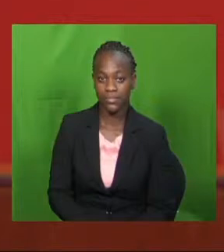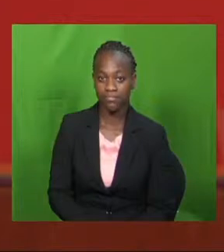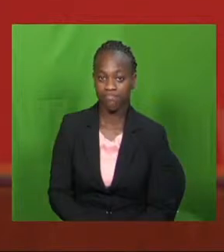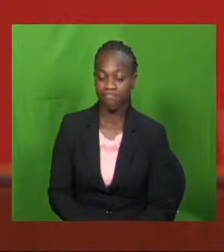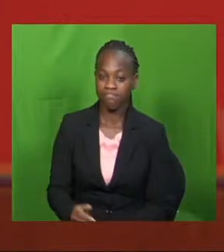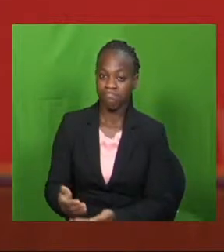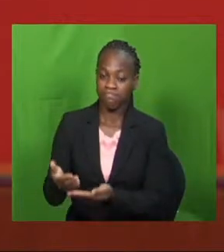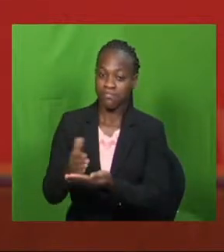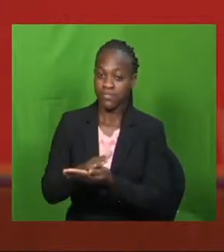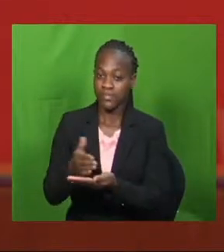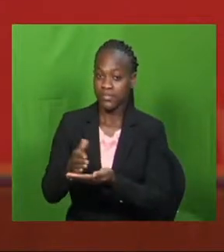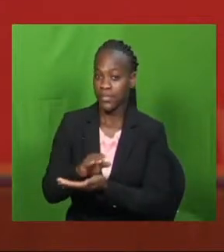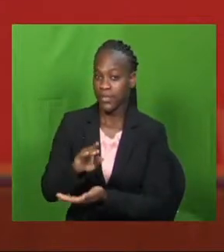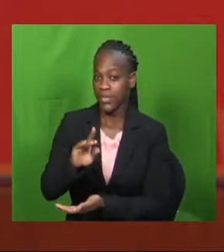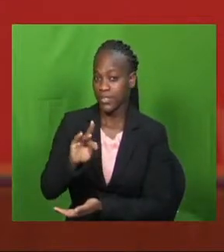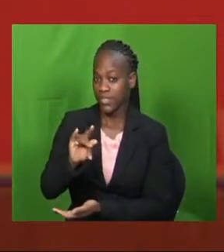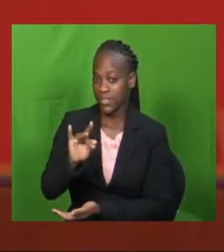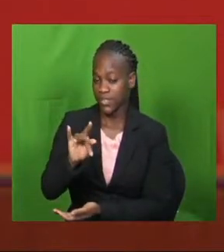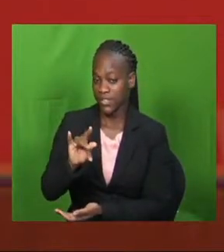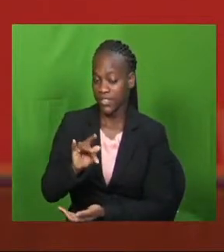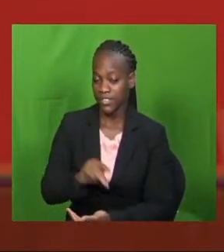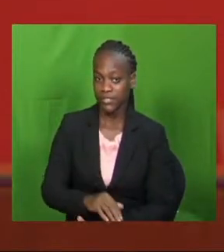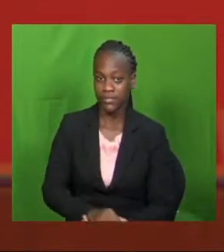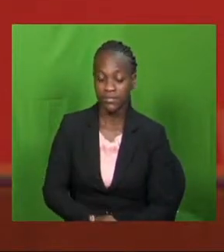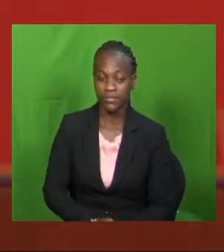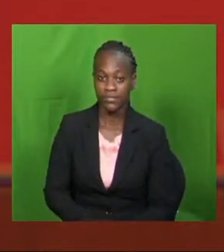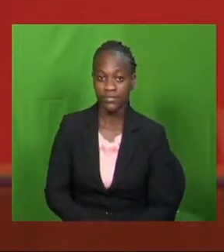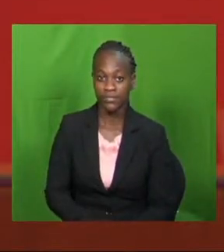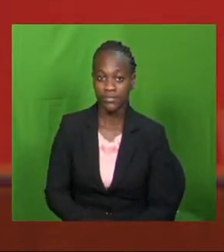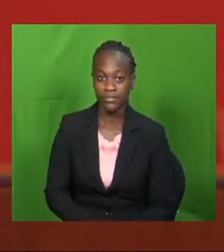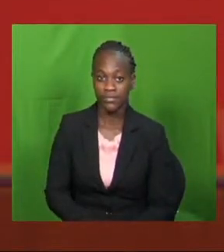Page number 18.